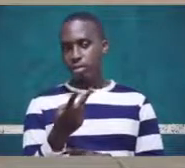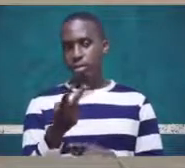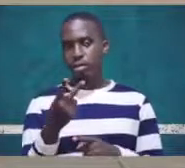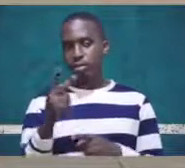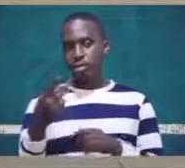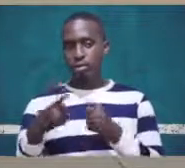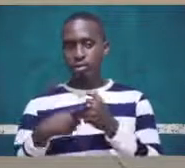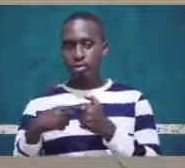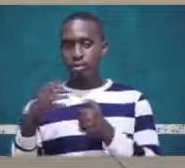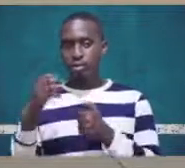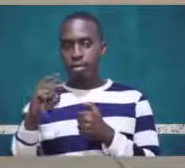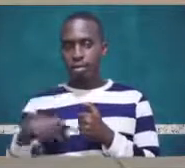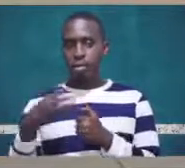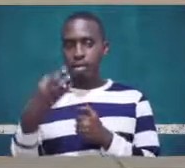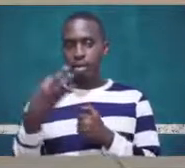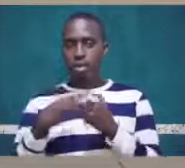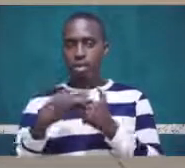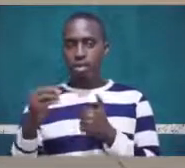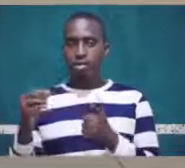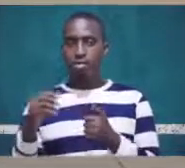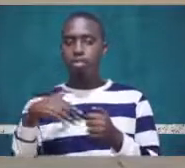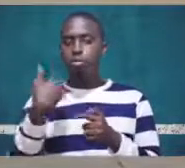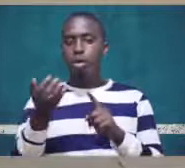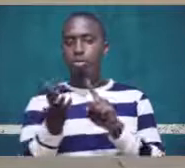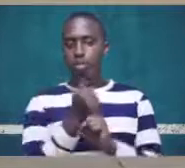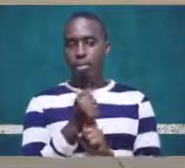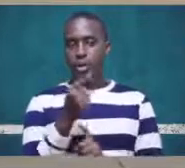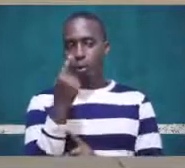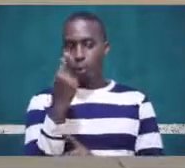226,800, and you get